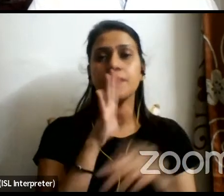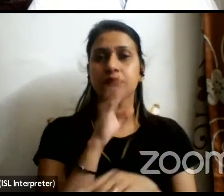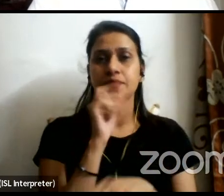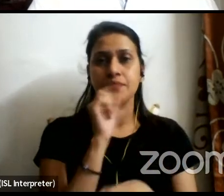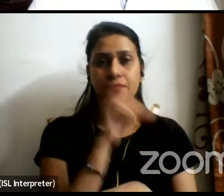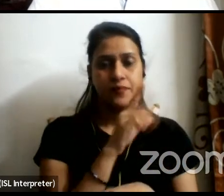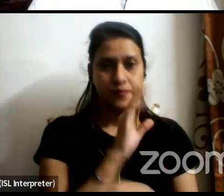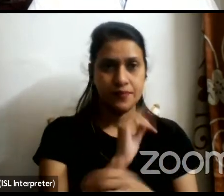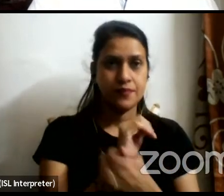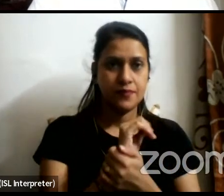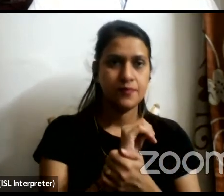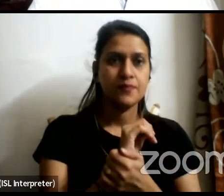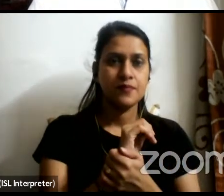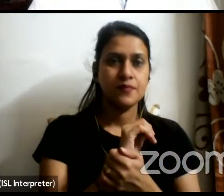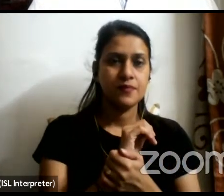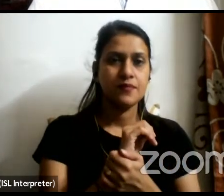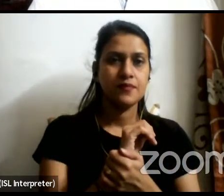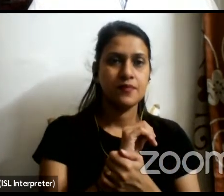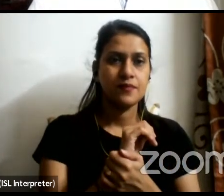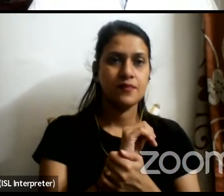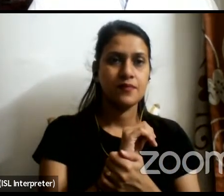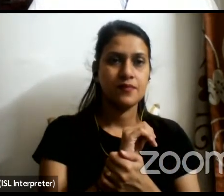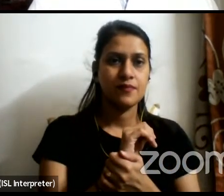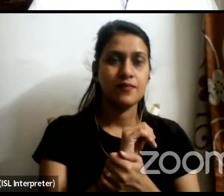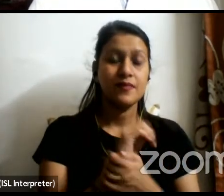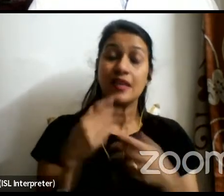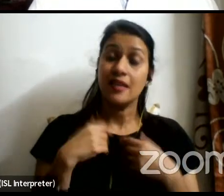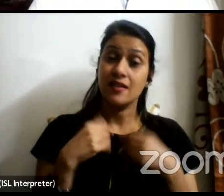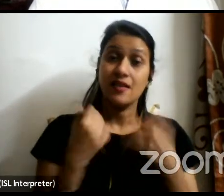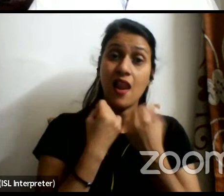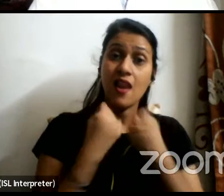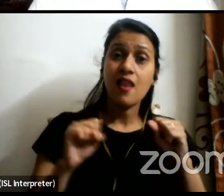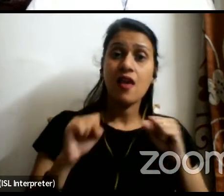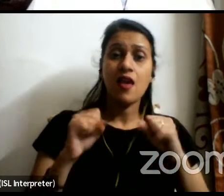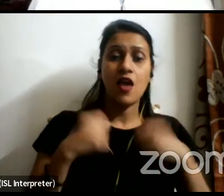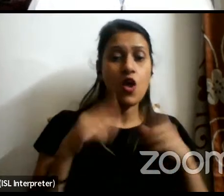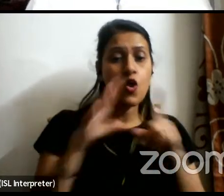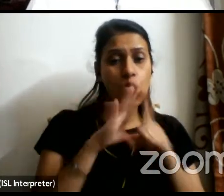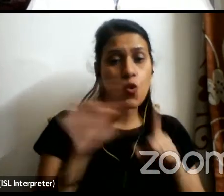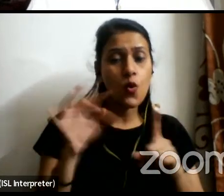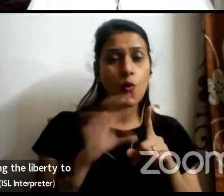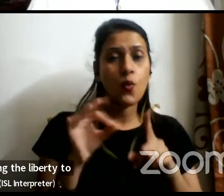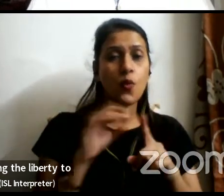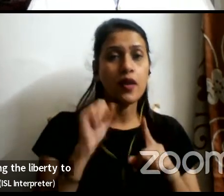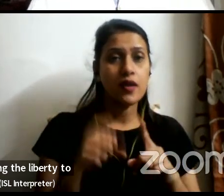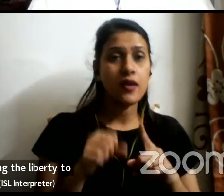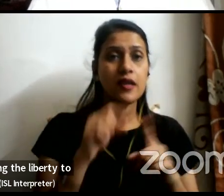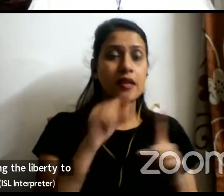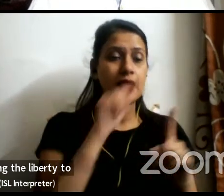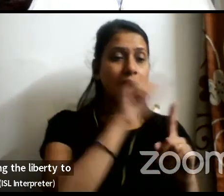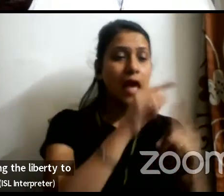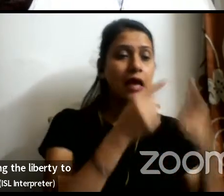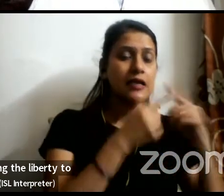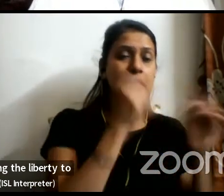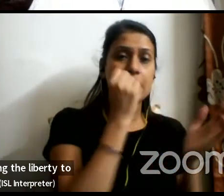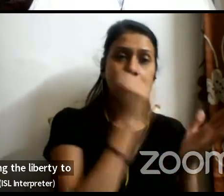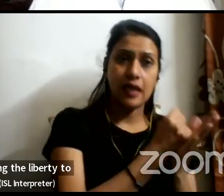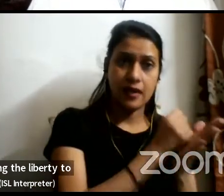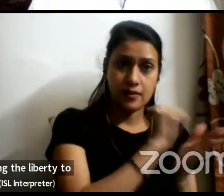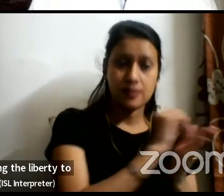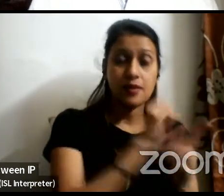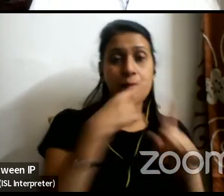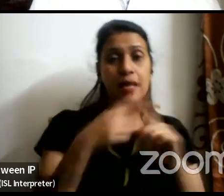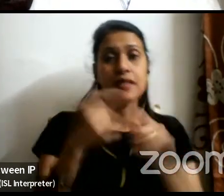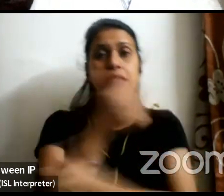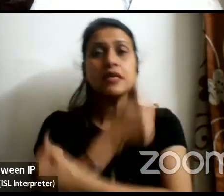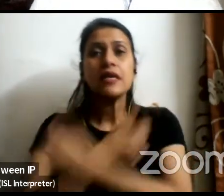as both Rahul and I have been taking the liberty to do. What I see is the tussle between IP rights and competition law.